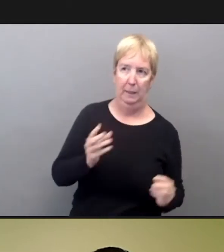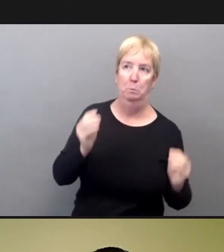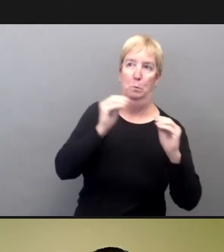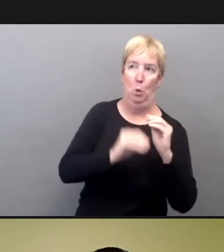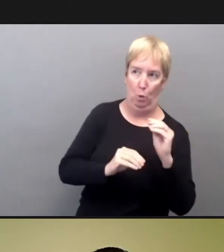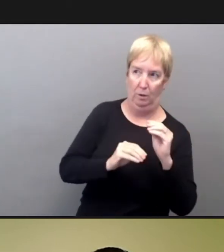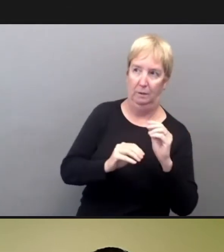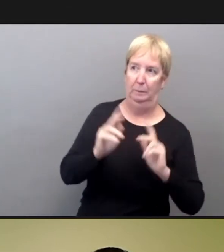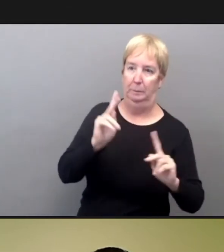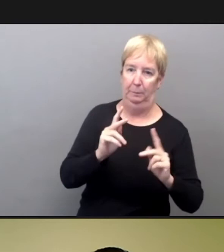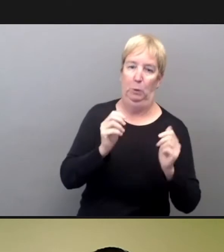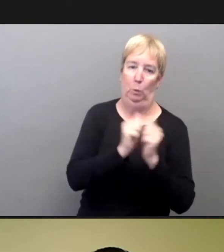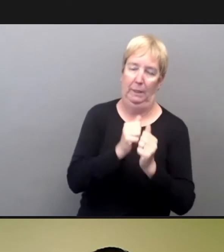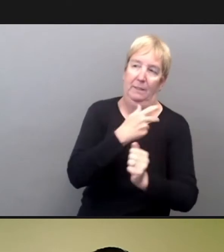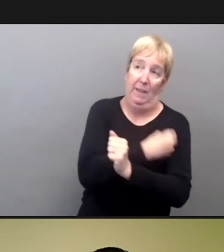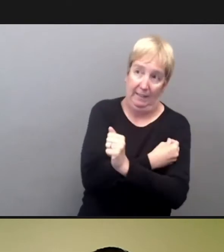think that